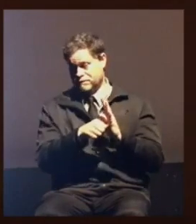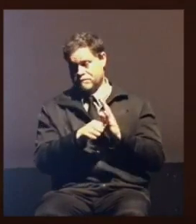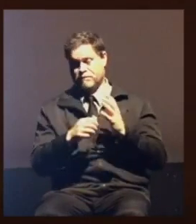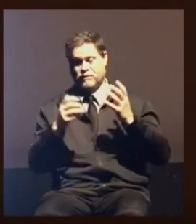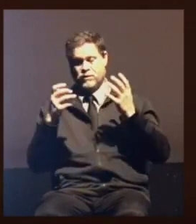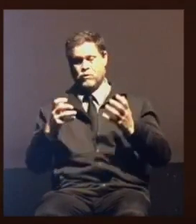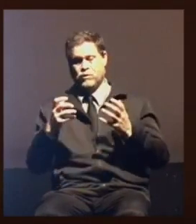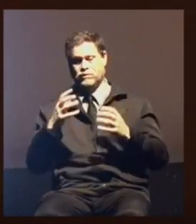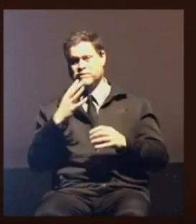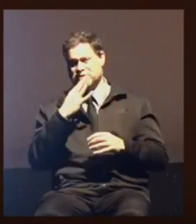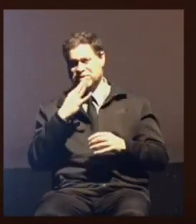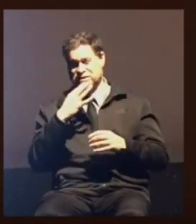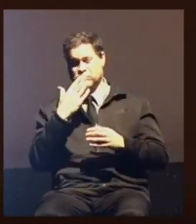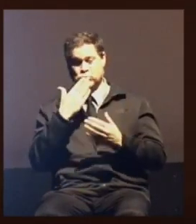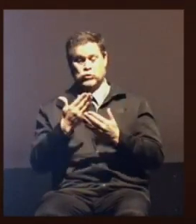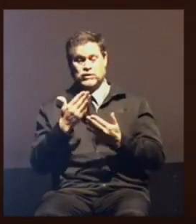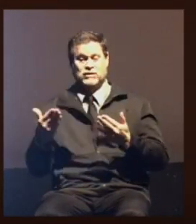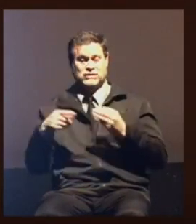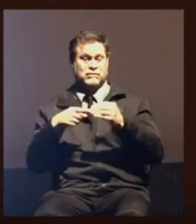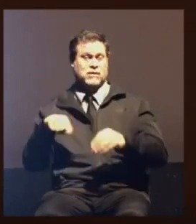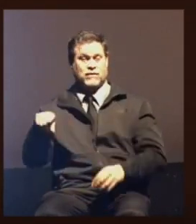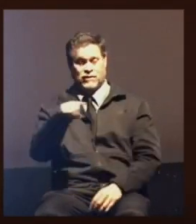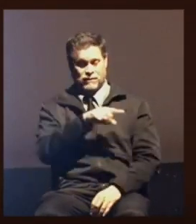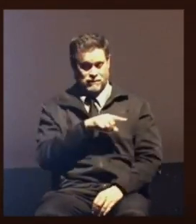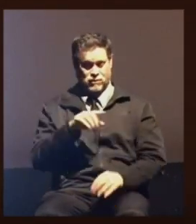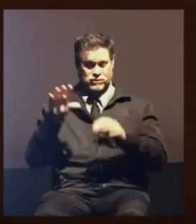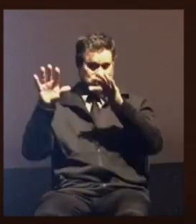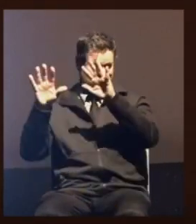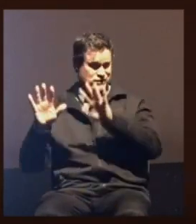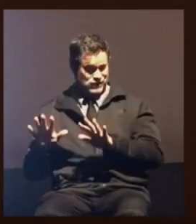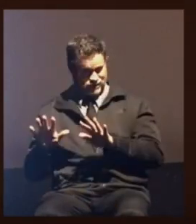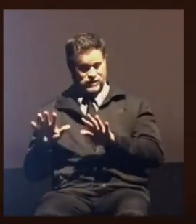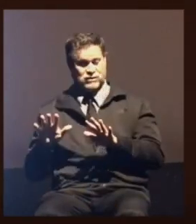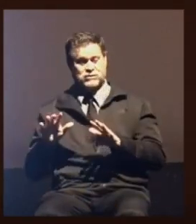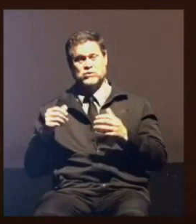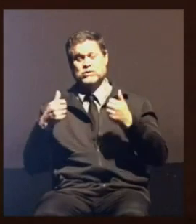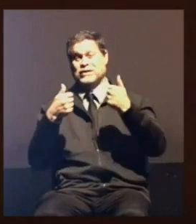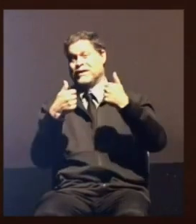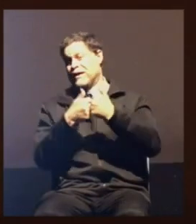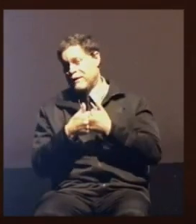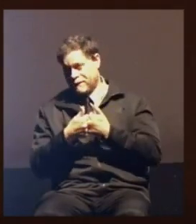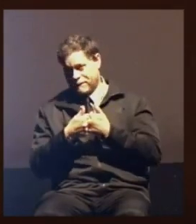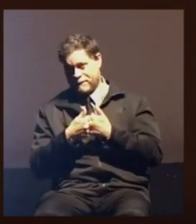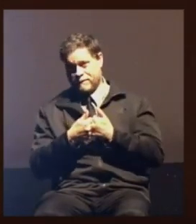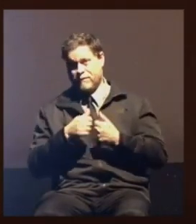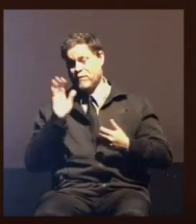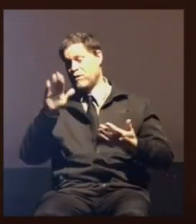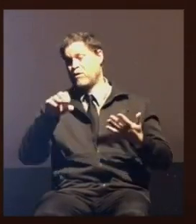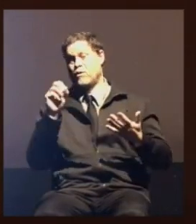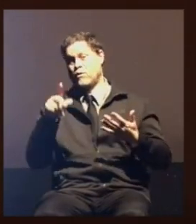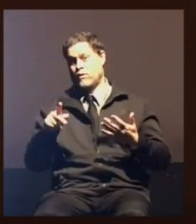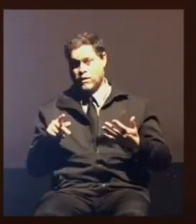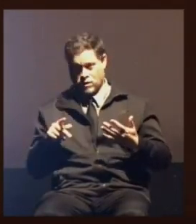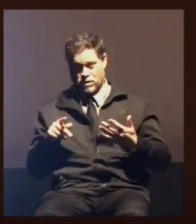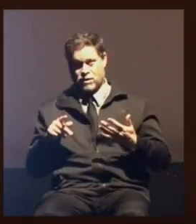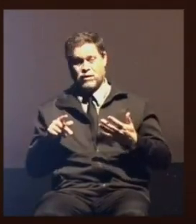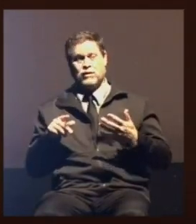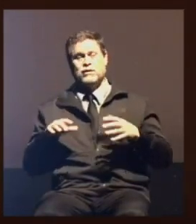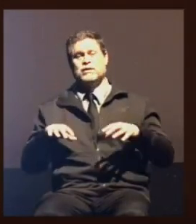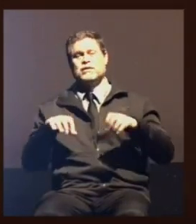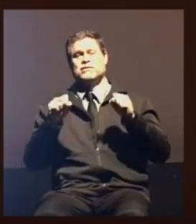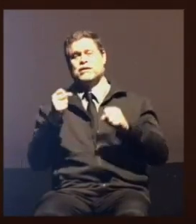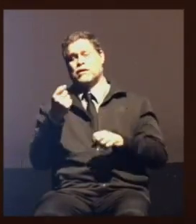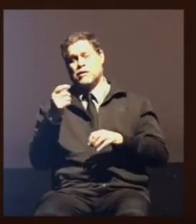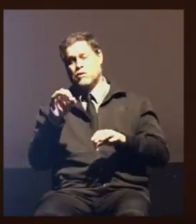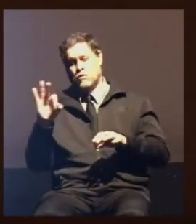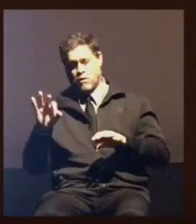they wanted him to say good things about him on Sunday. So it was like a game. We're saying, okay, just back, you know, take a little